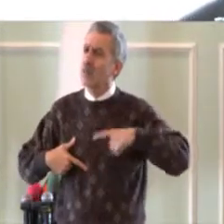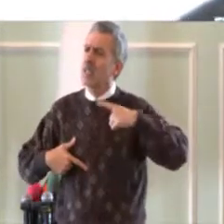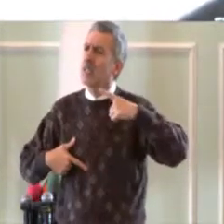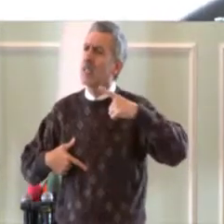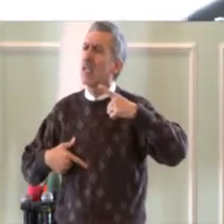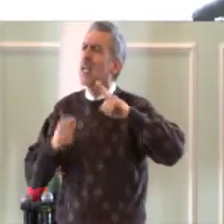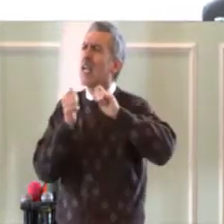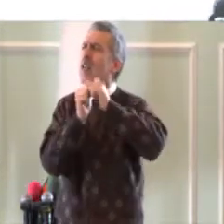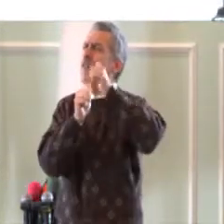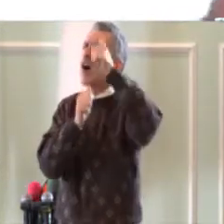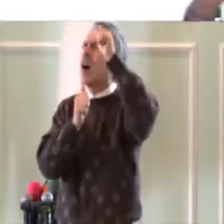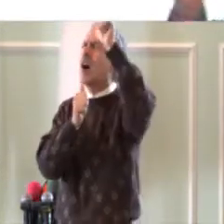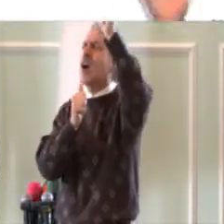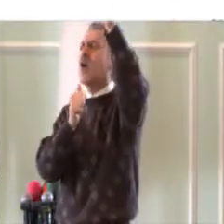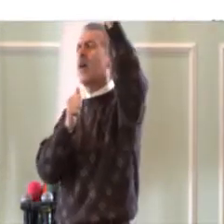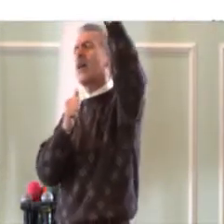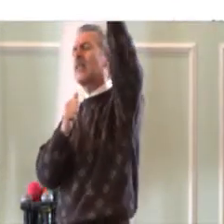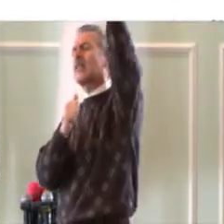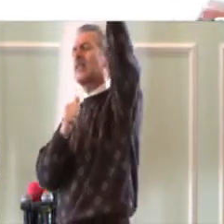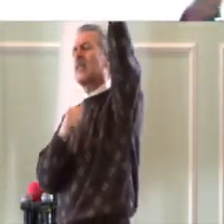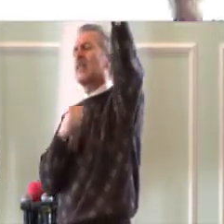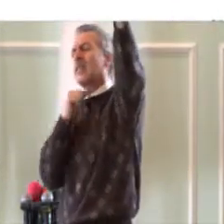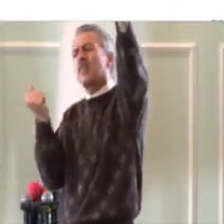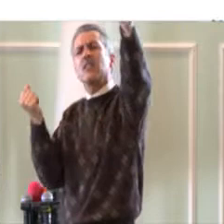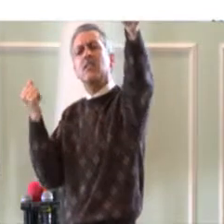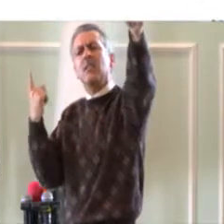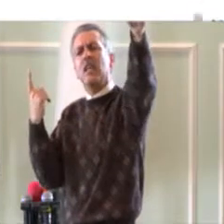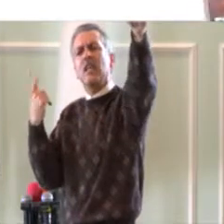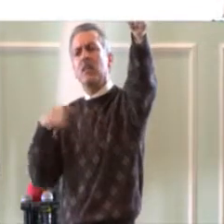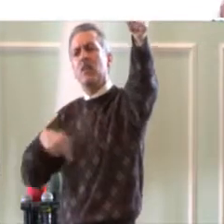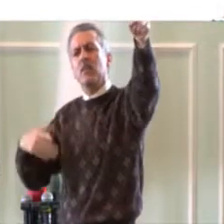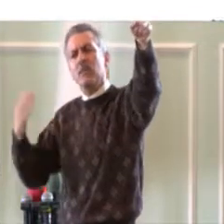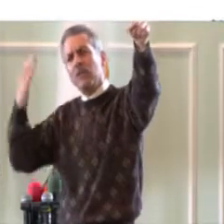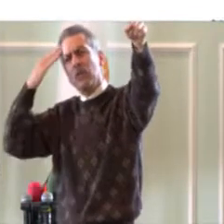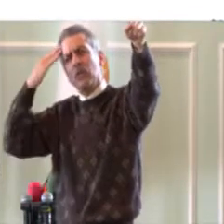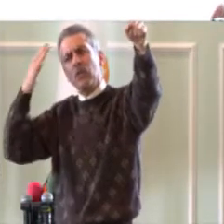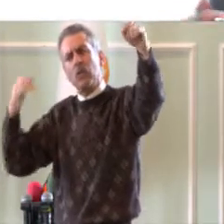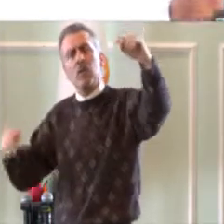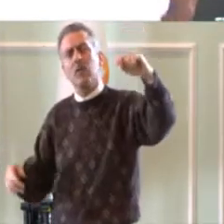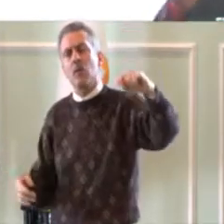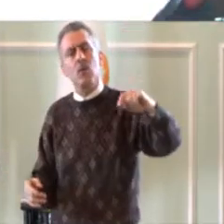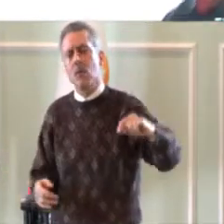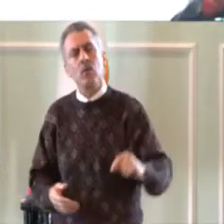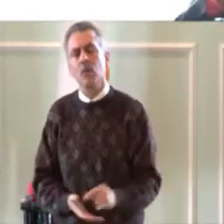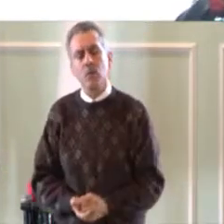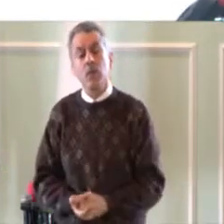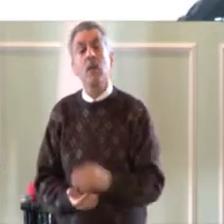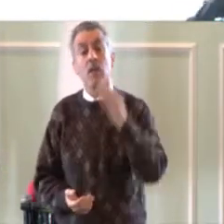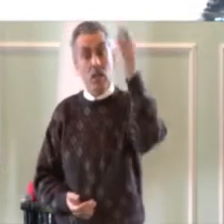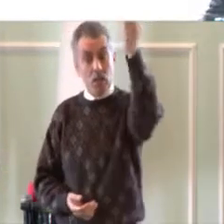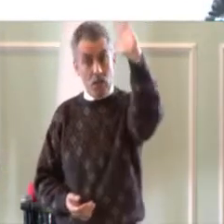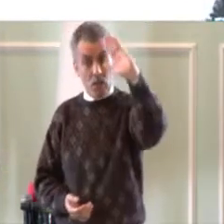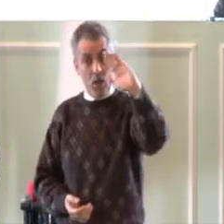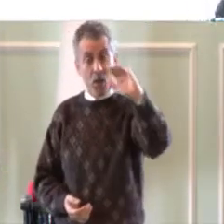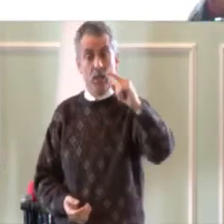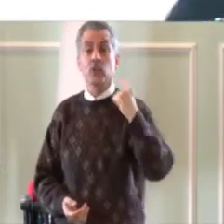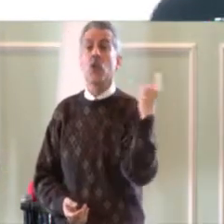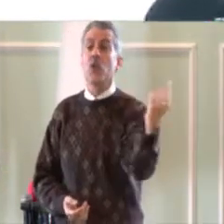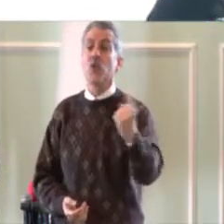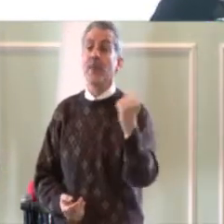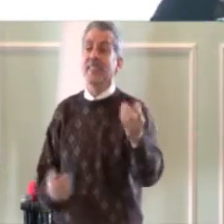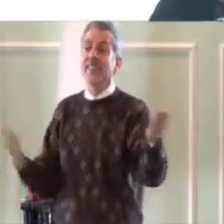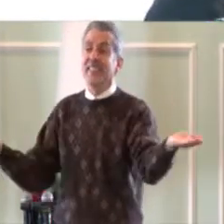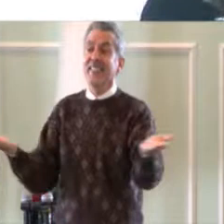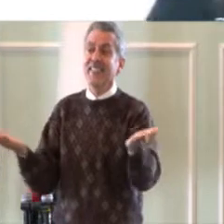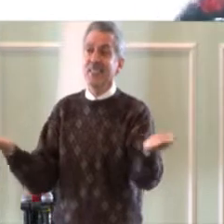somehow distant from us, and God doesn't understand, and God doesn't know. But I want to tell you today that God is always here, even